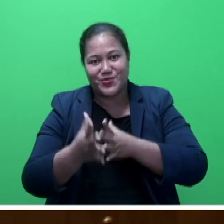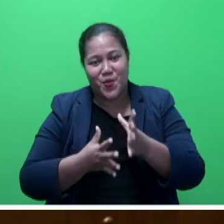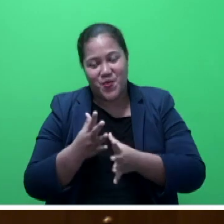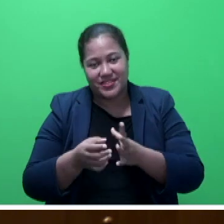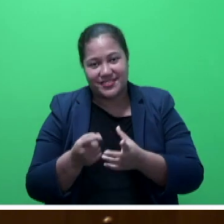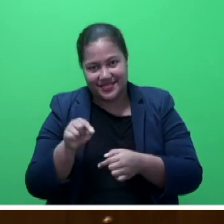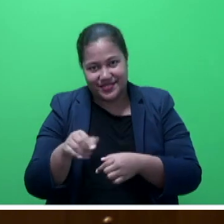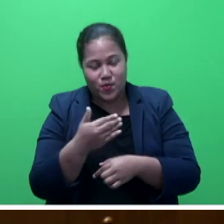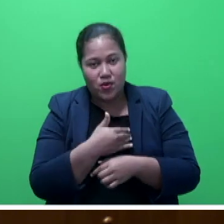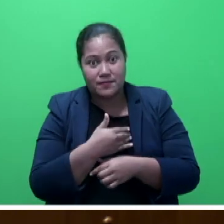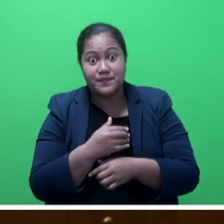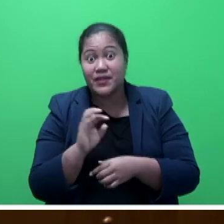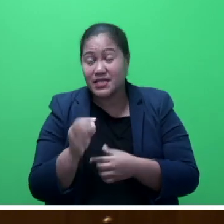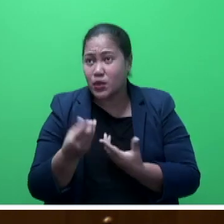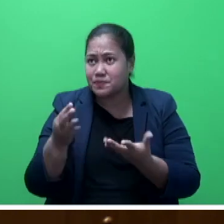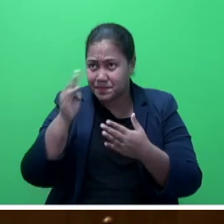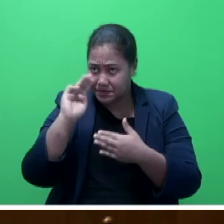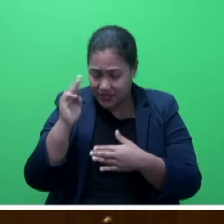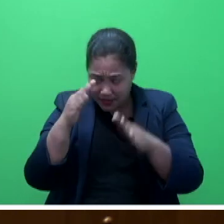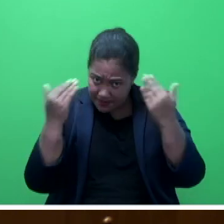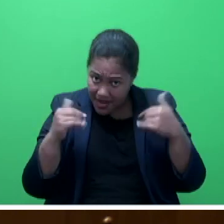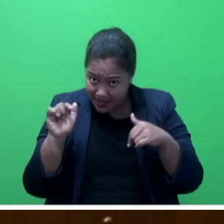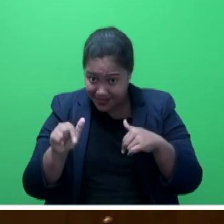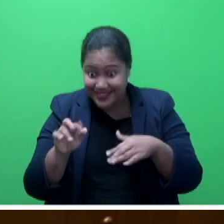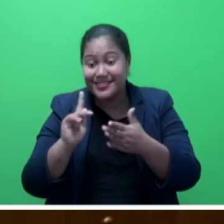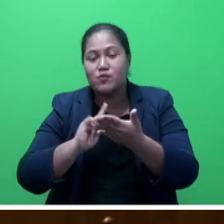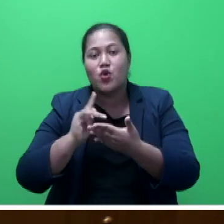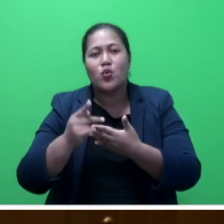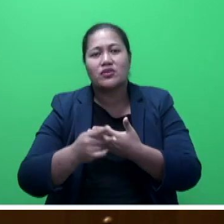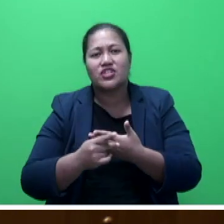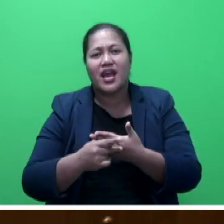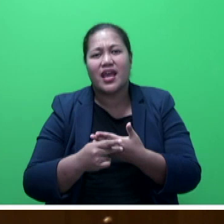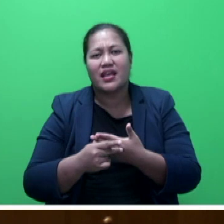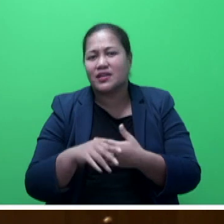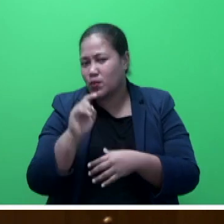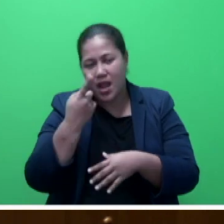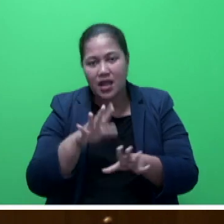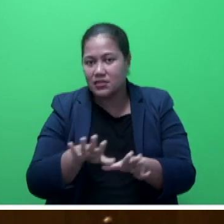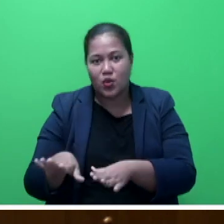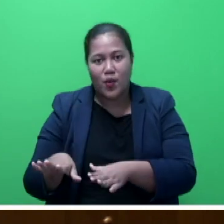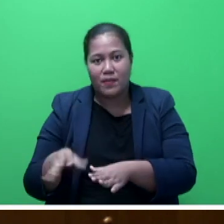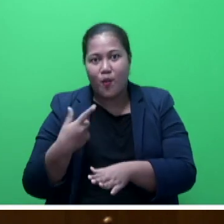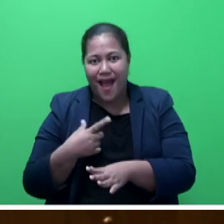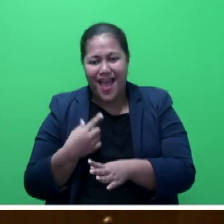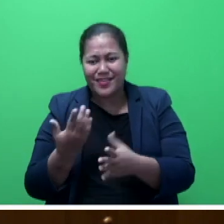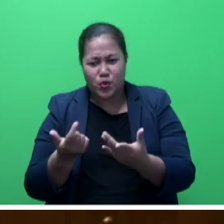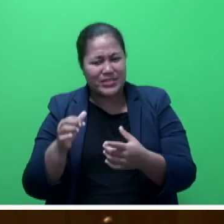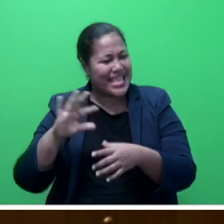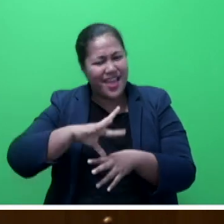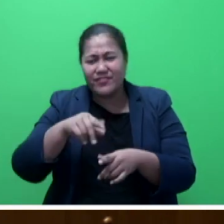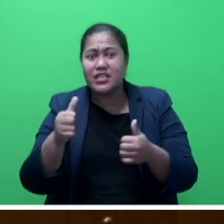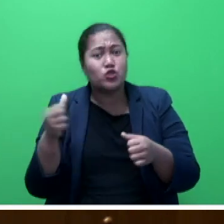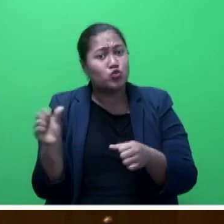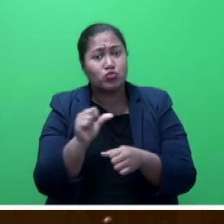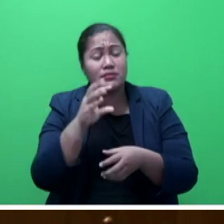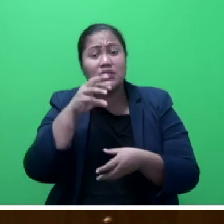Mr. Speaker, those kinds of projects, and it cannot be put off. Our recovery must be inclusive, and it must